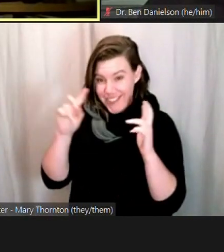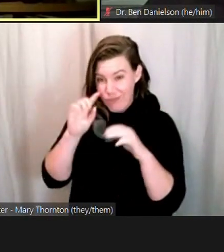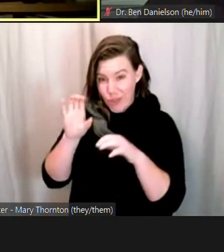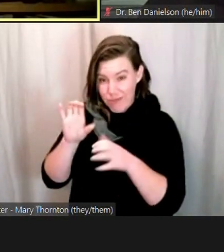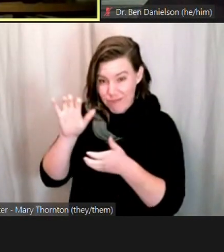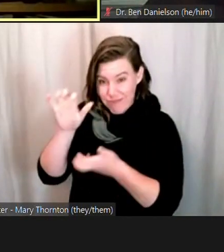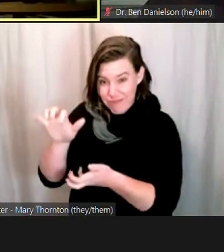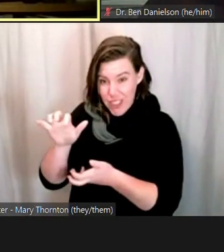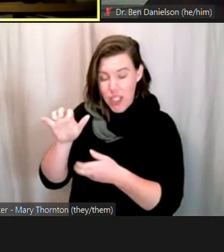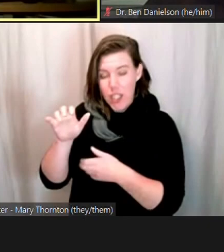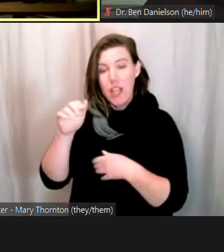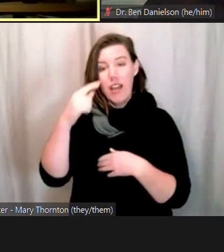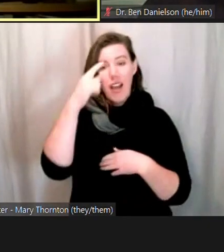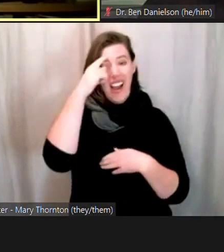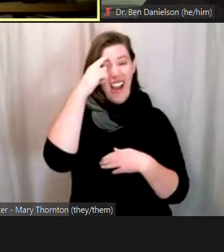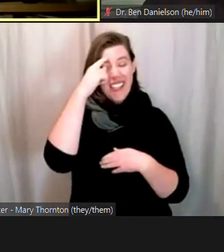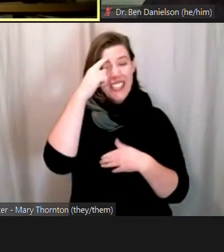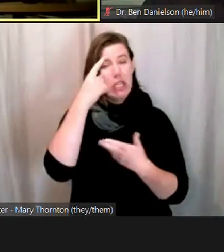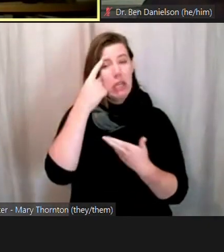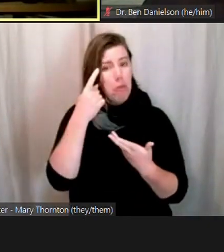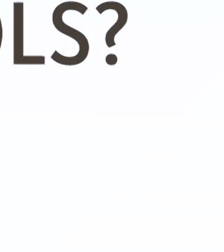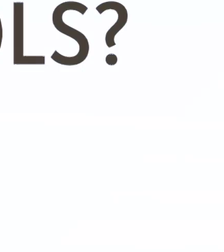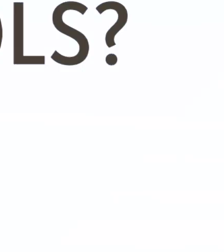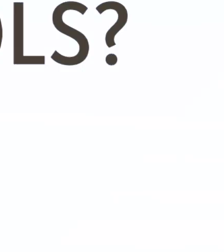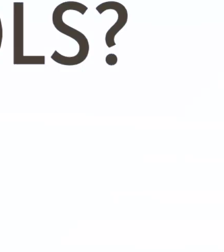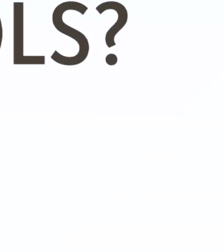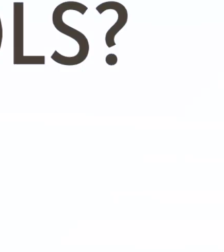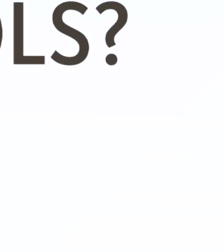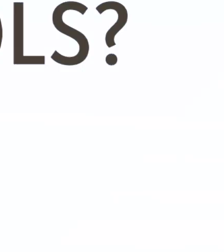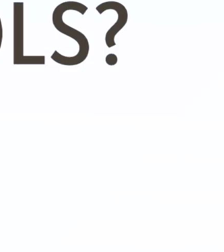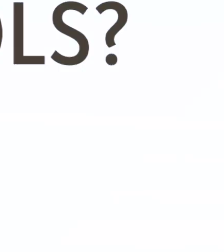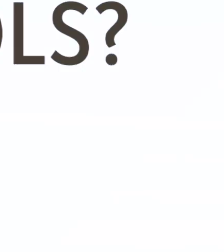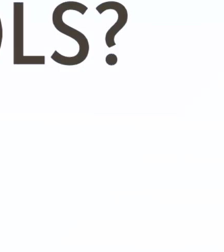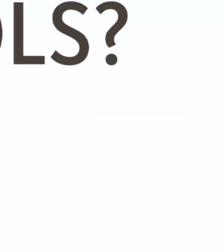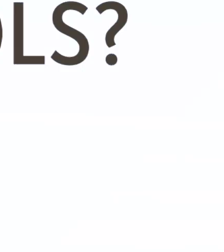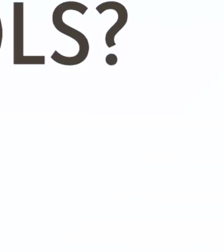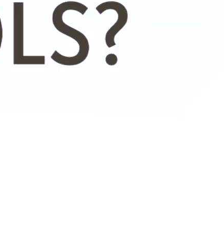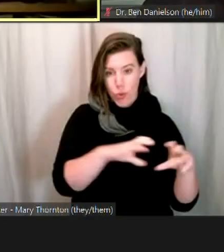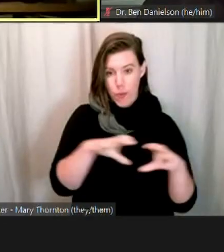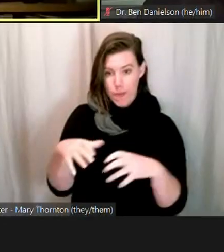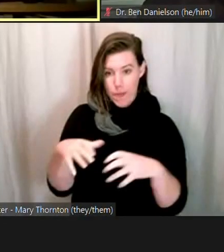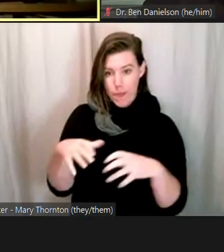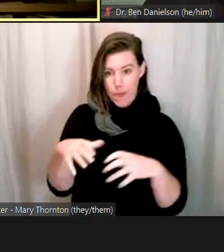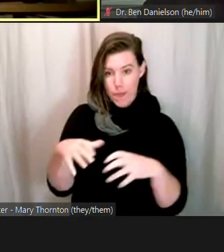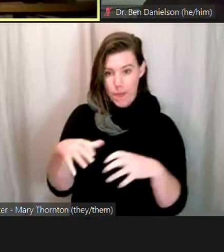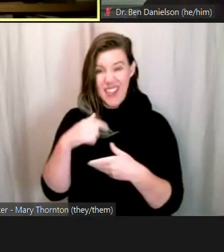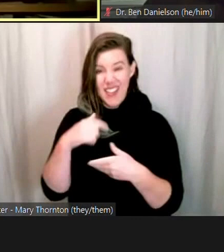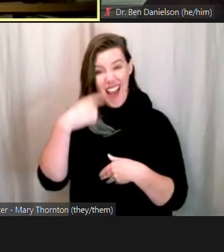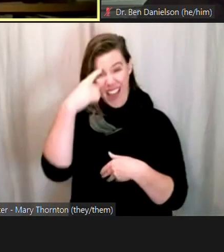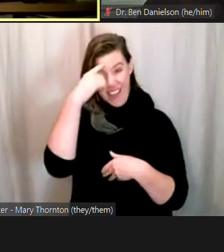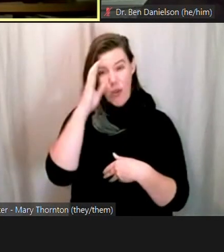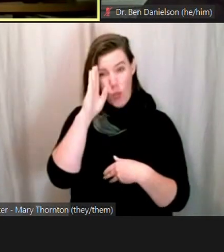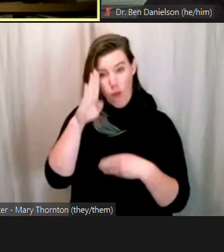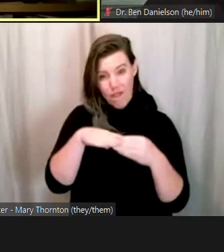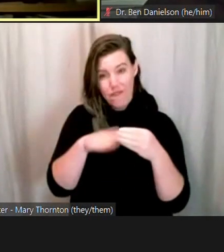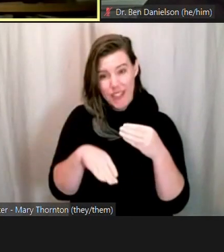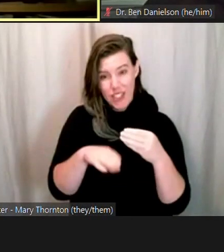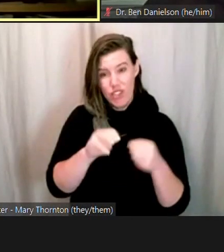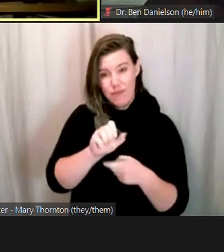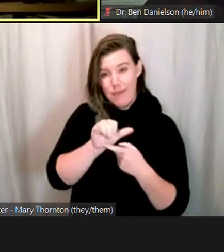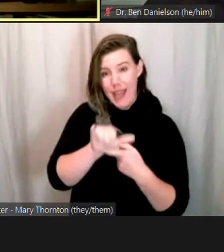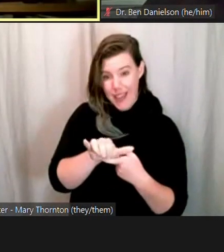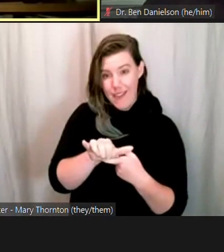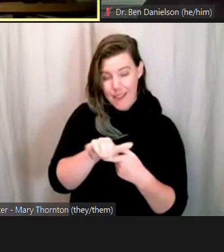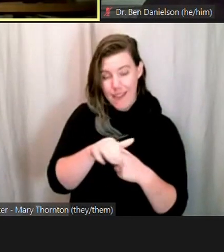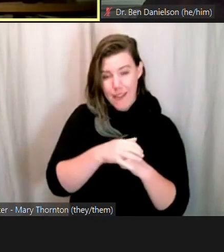will get, you know, vaccinated by June. When will kids be back in schools? I think that we have a really good chance